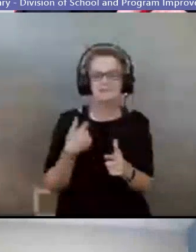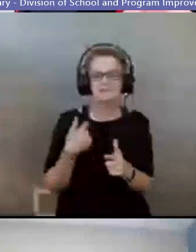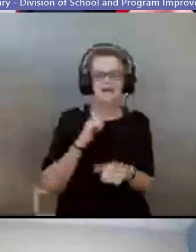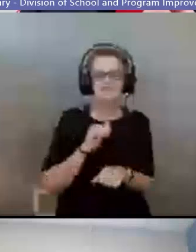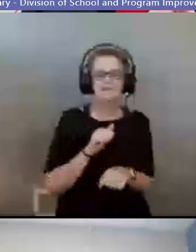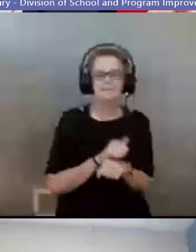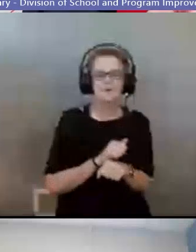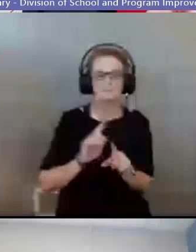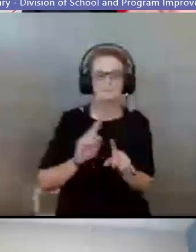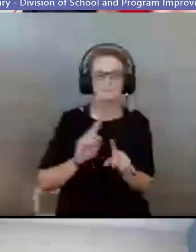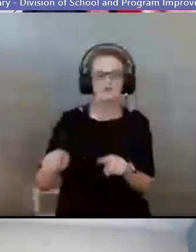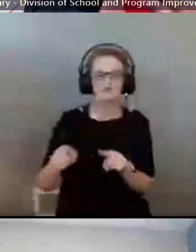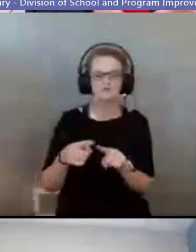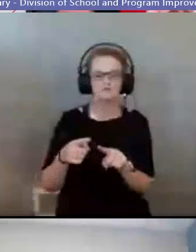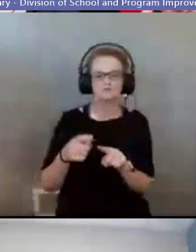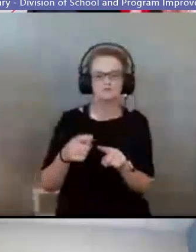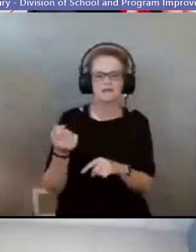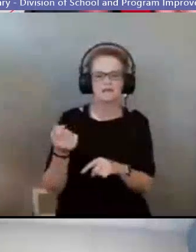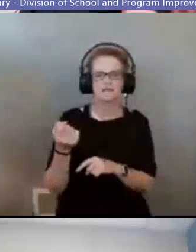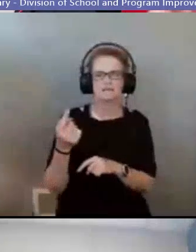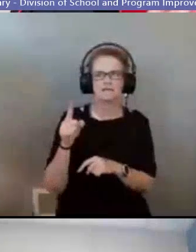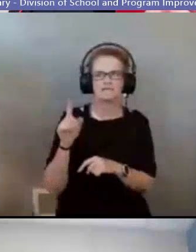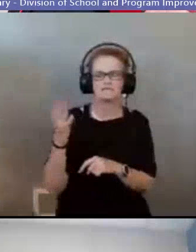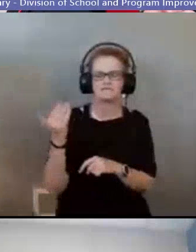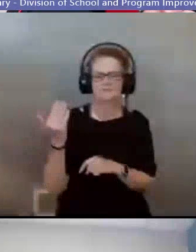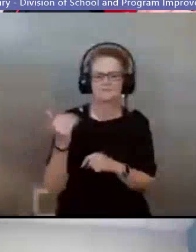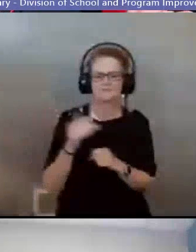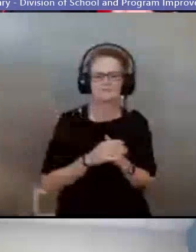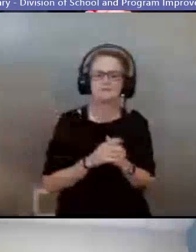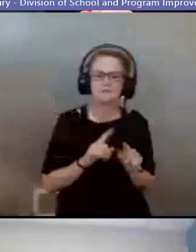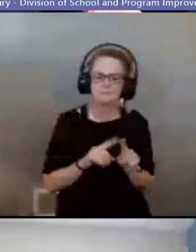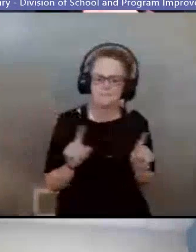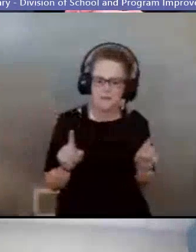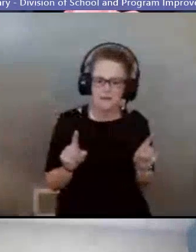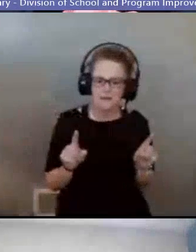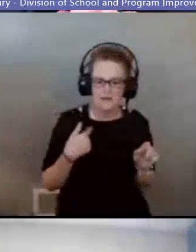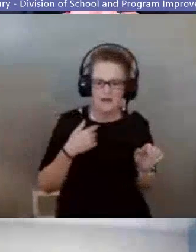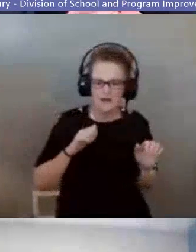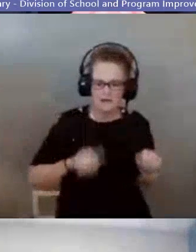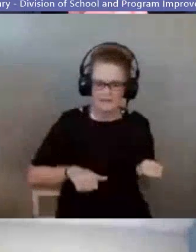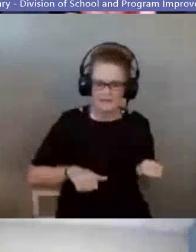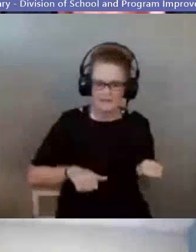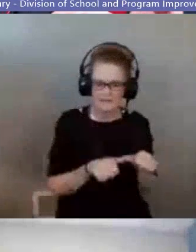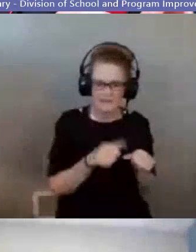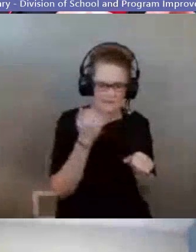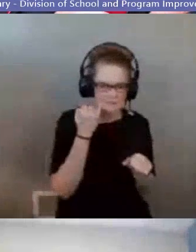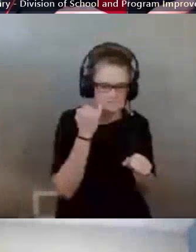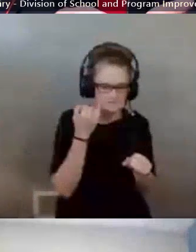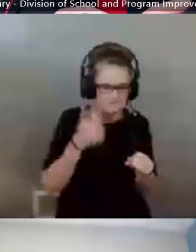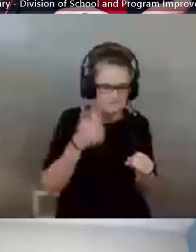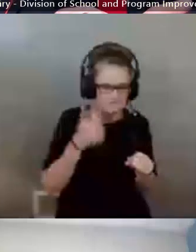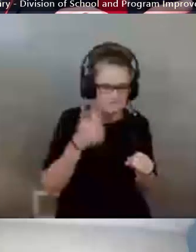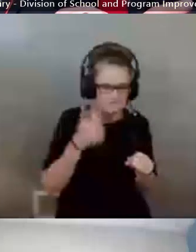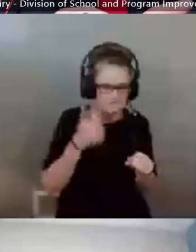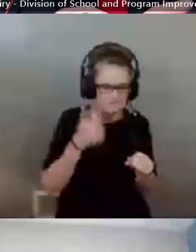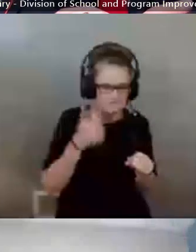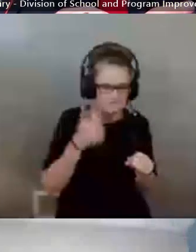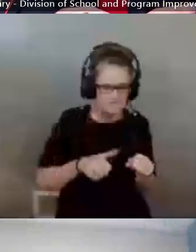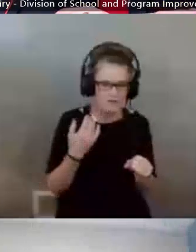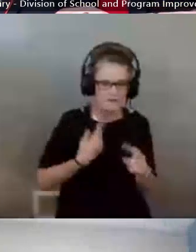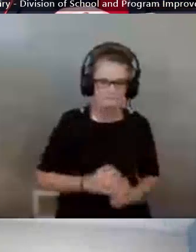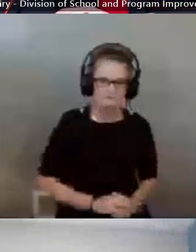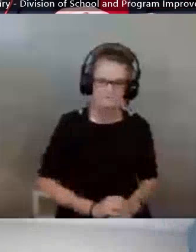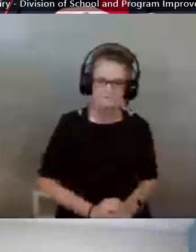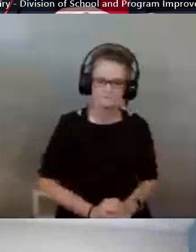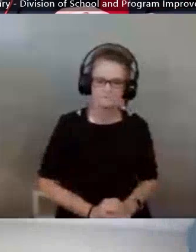appointment to get to at 11:15, but I can hang back for any questions.